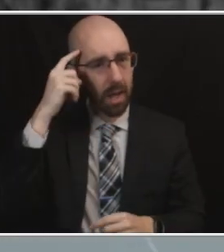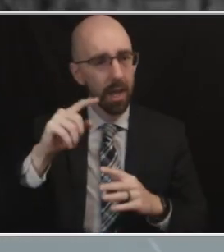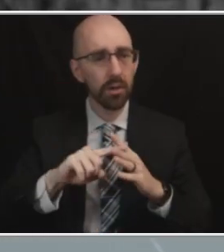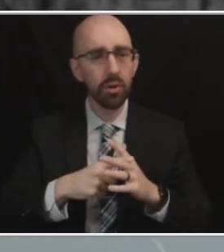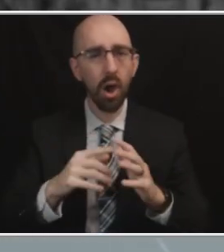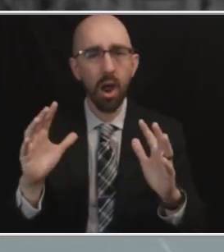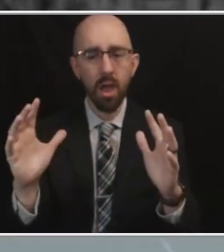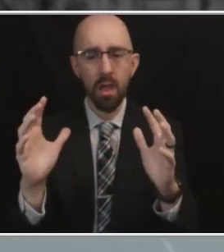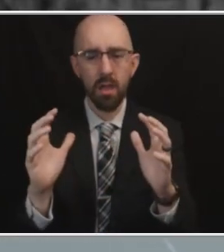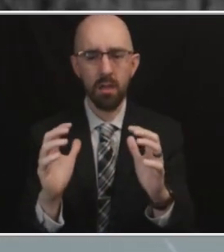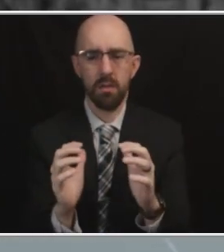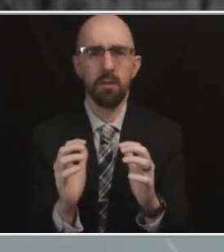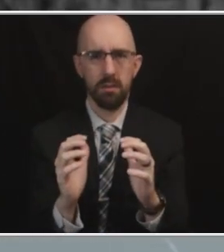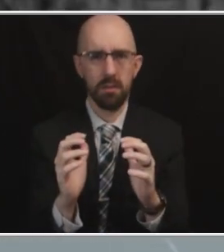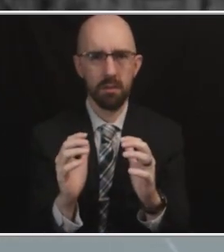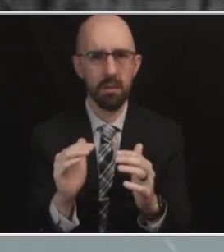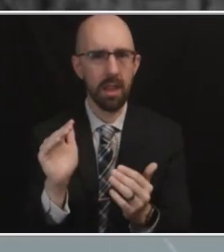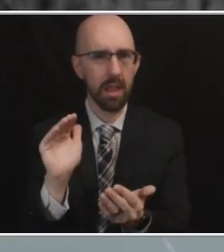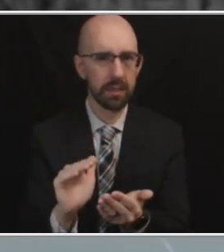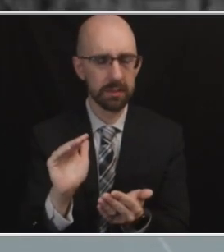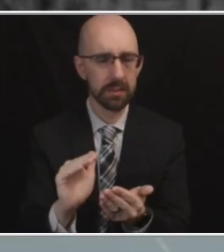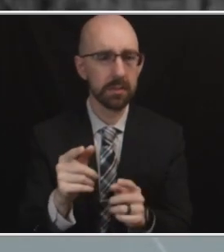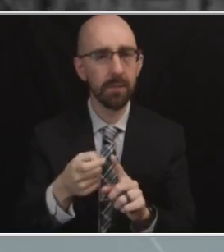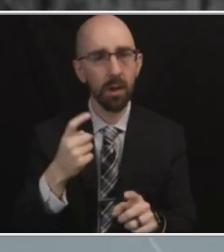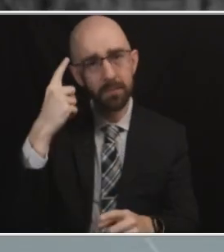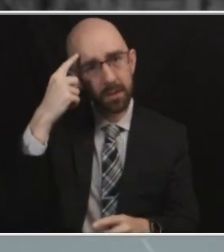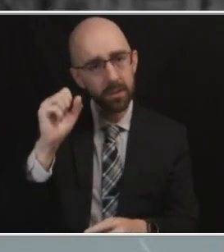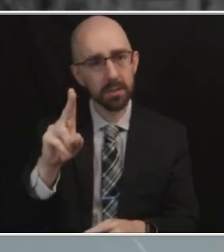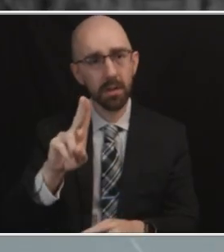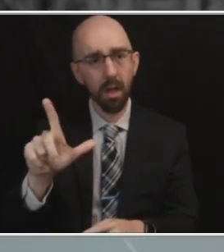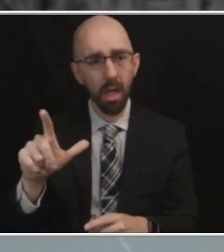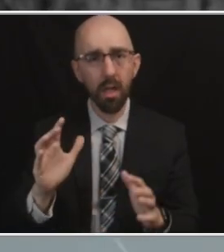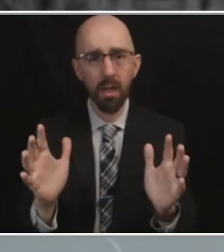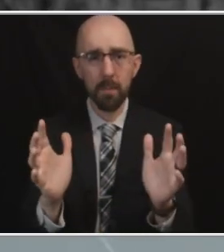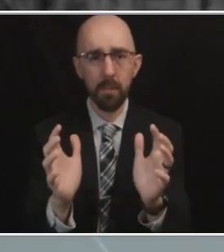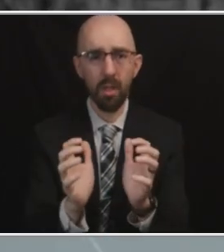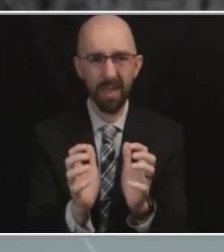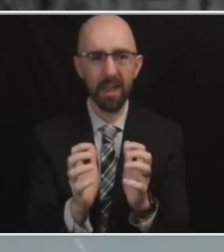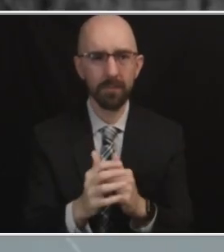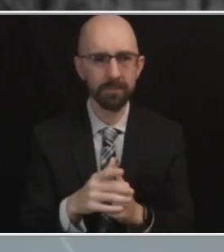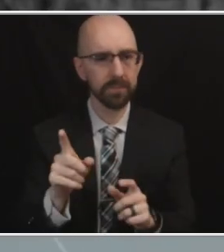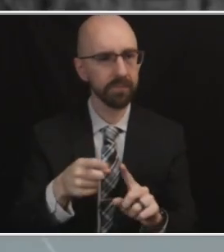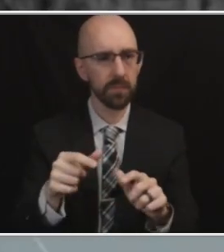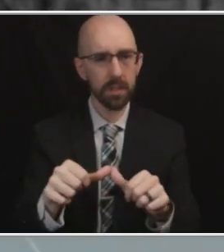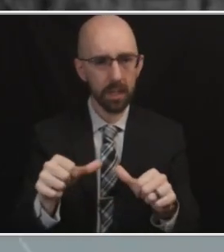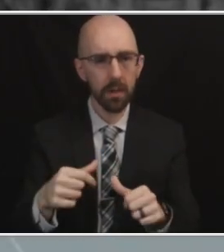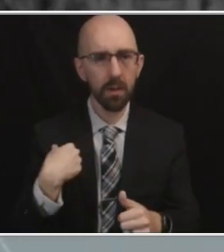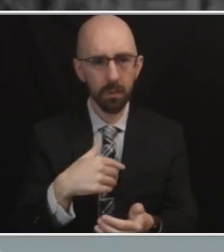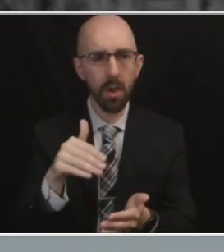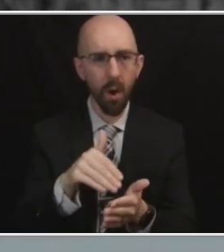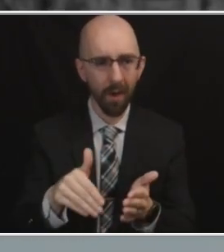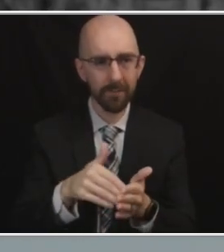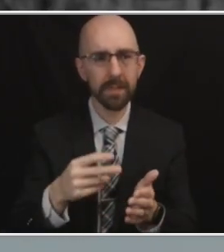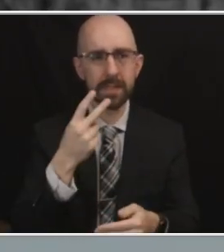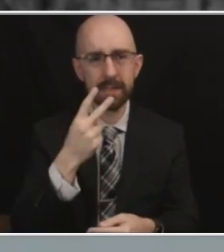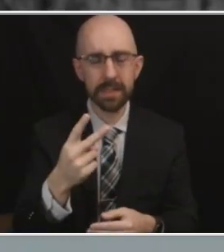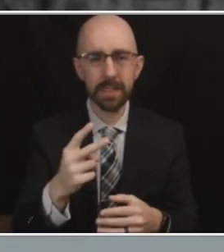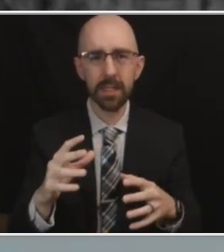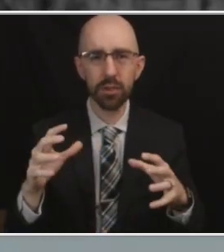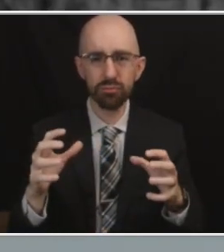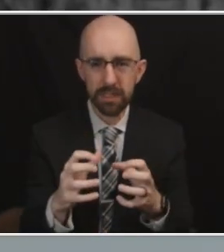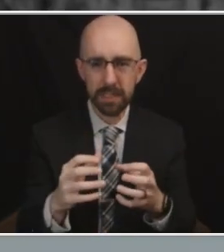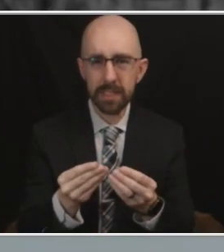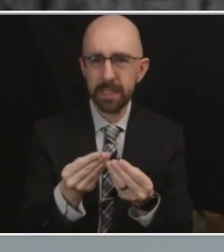little bit down from the skull. And those are the first areas that we often begin to see shrinkage or